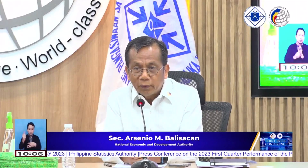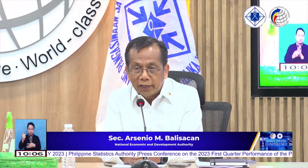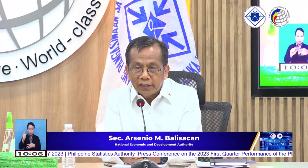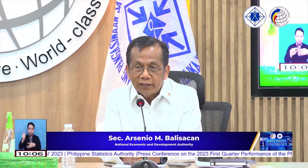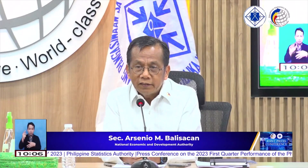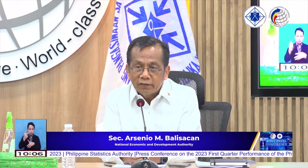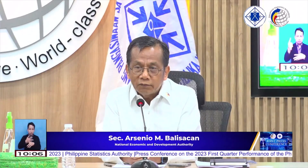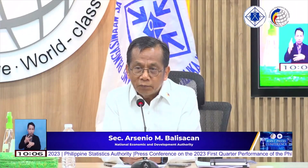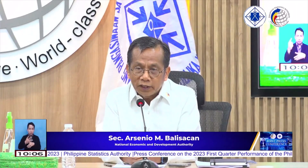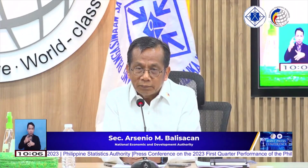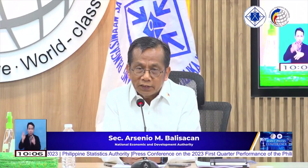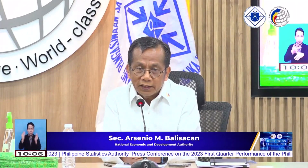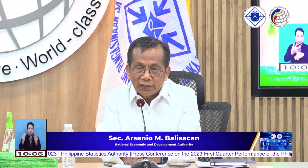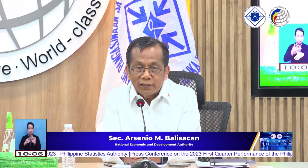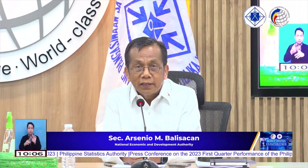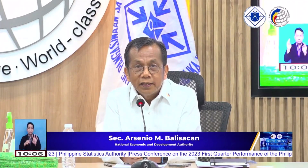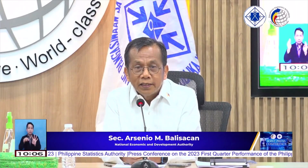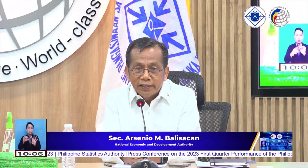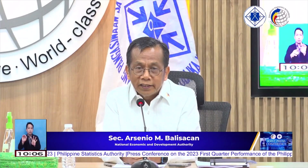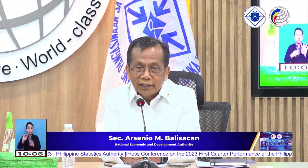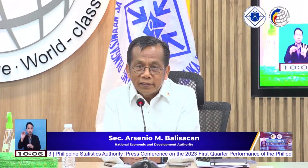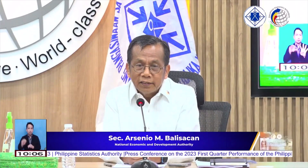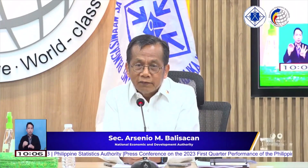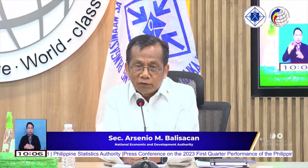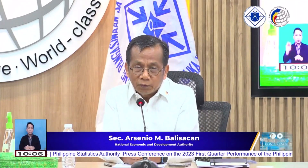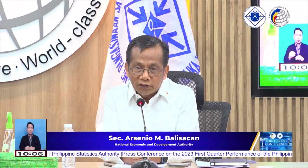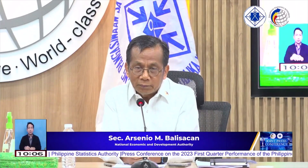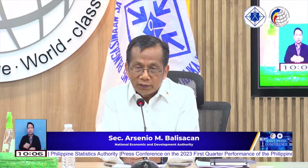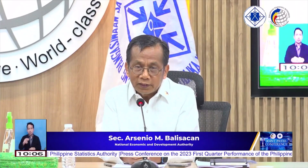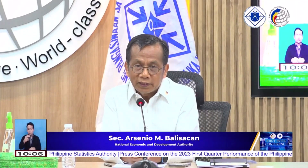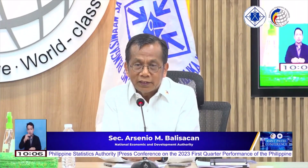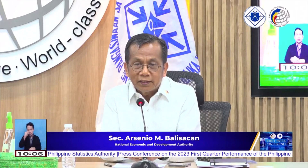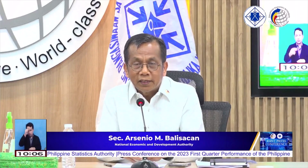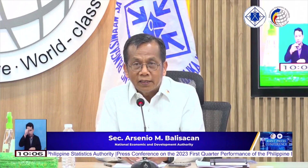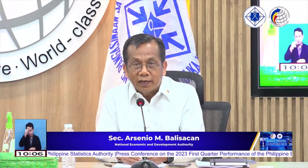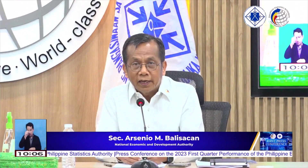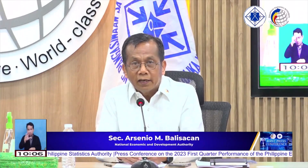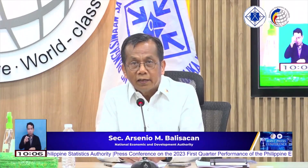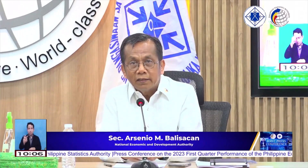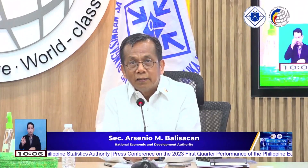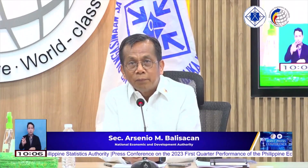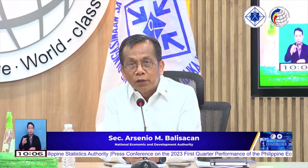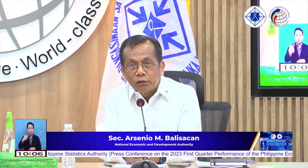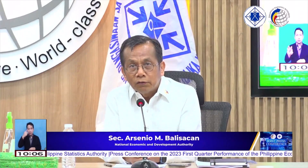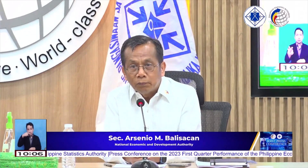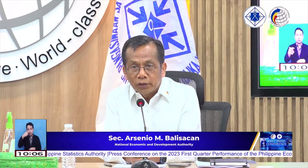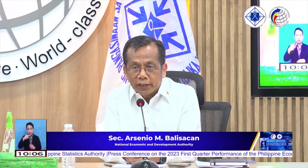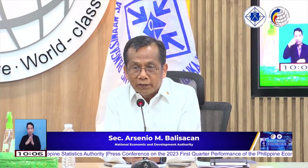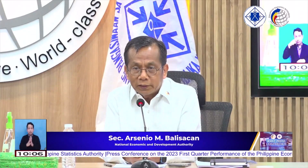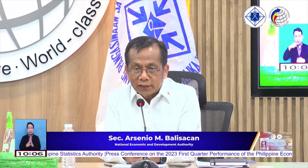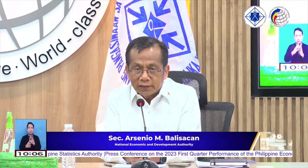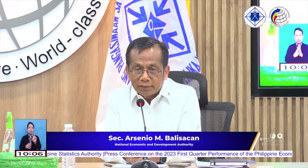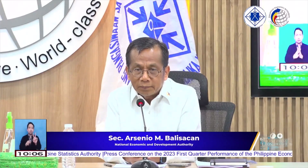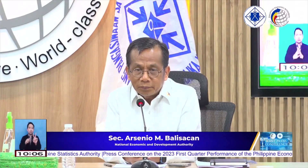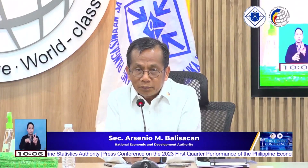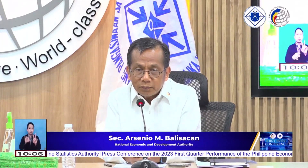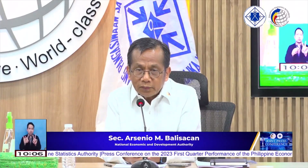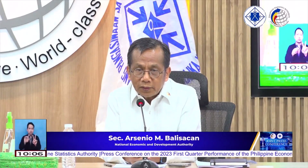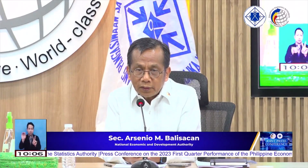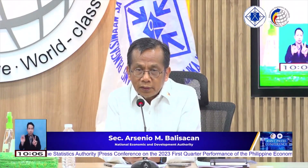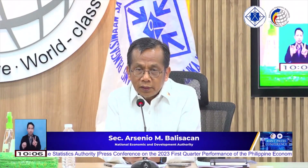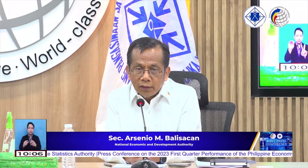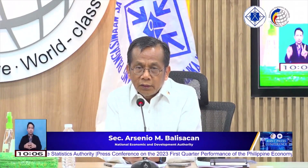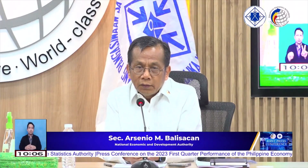Malaysia, 4.9%, India, 4.6%, and Thailand, 2.8%.